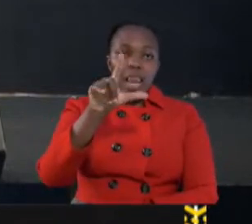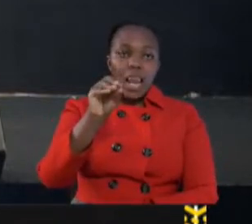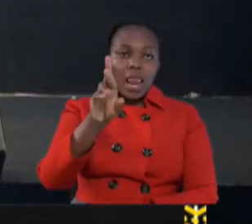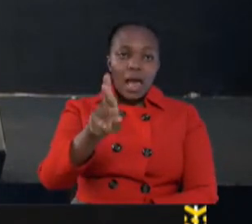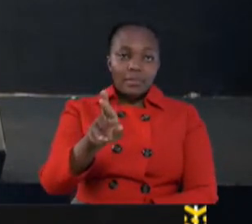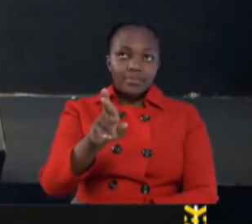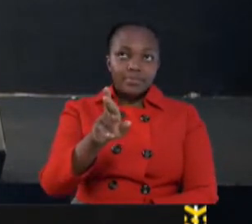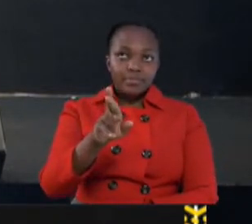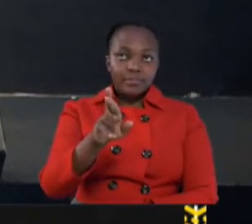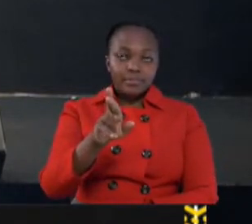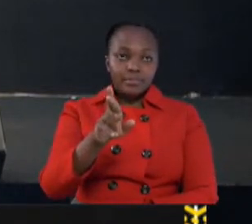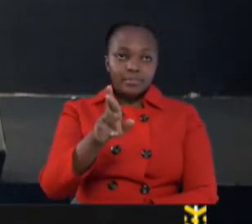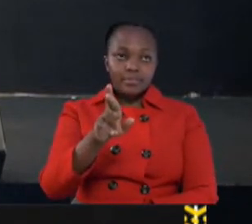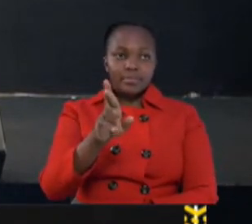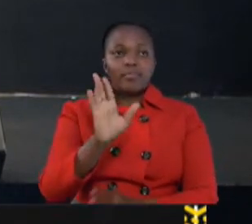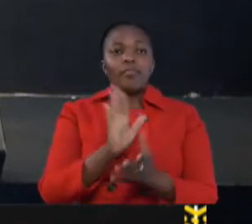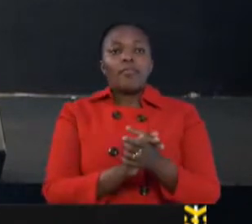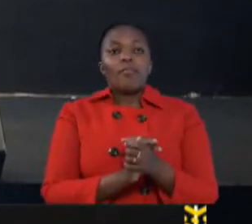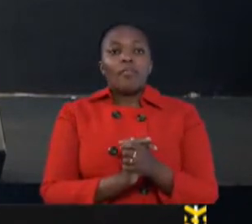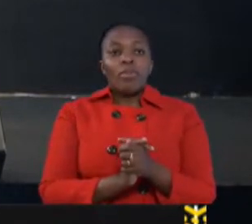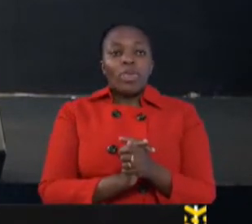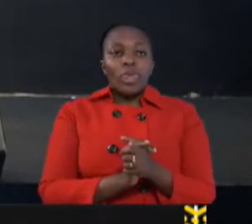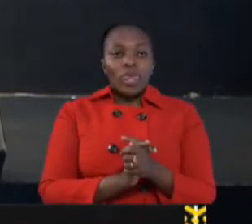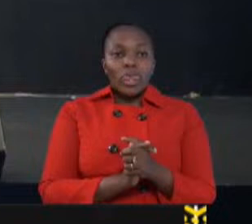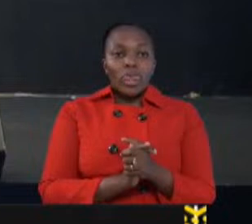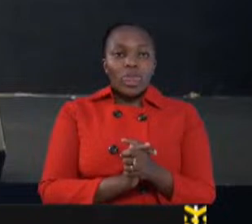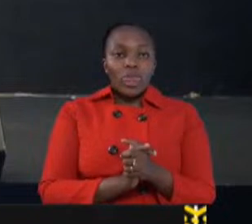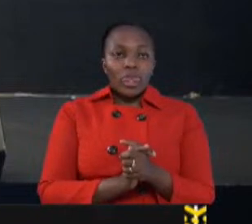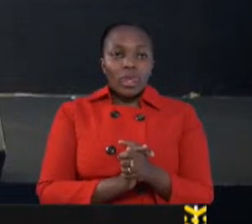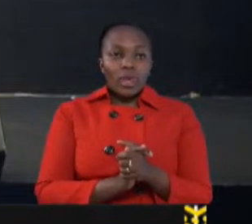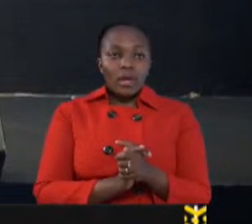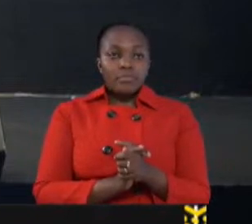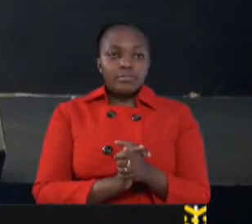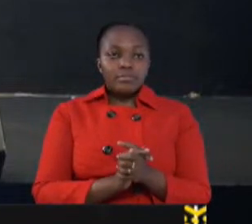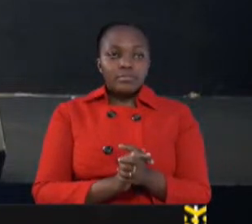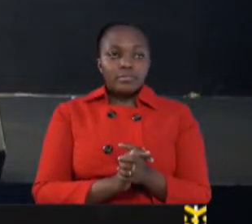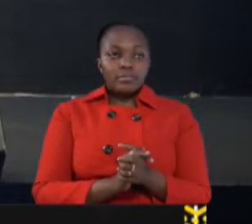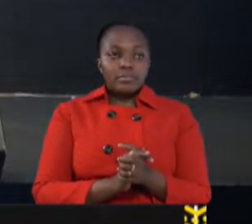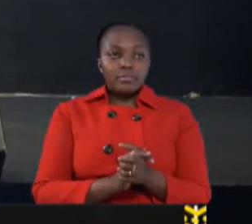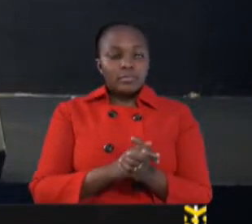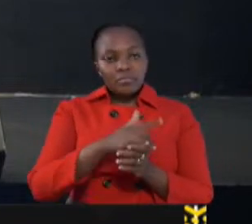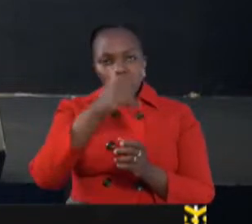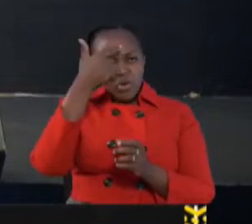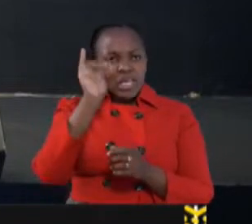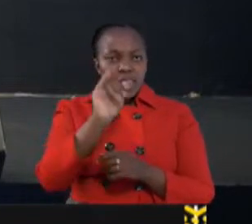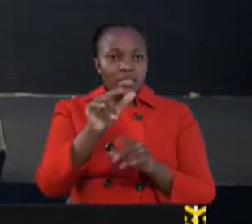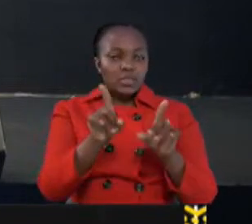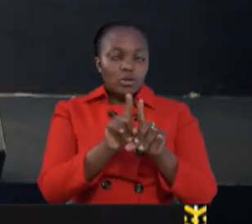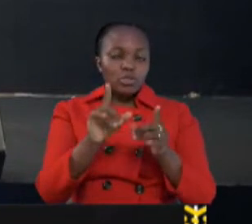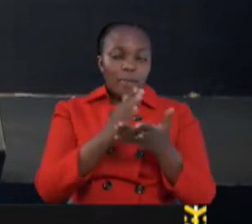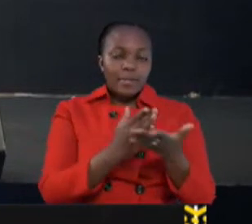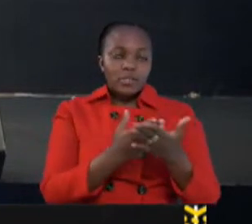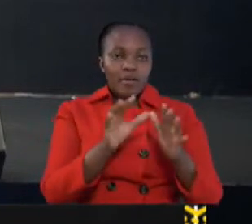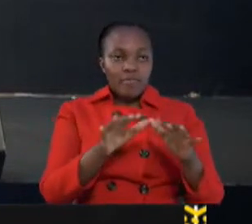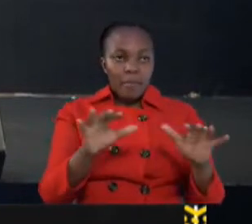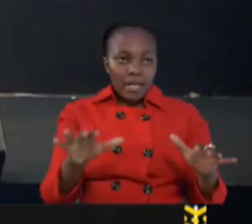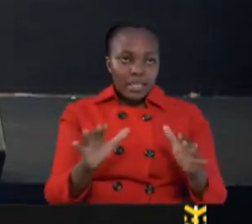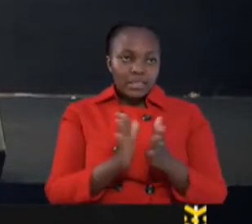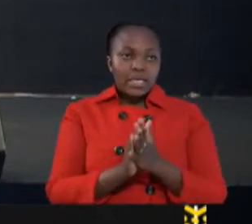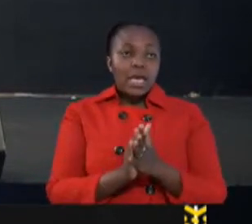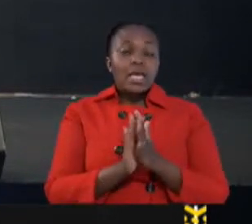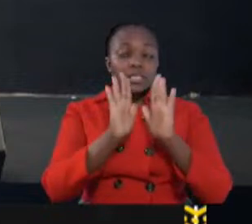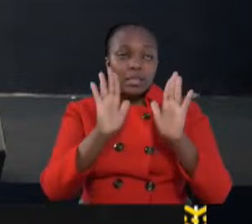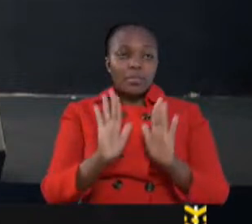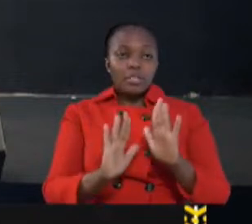your premiere, you shoot your red carpet content, because everything is still part of marketing. It's essential that you touch all the hot spots of marketing,